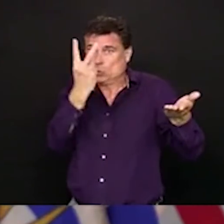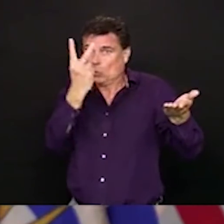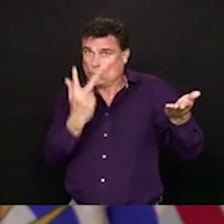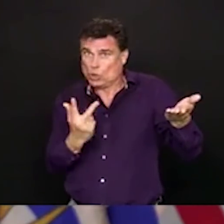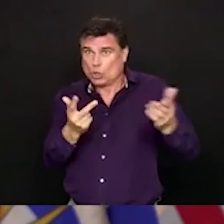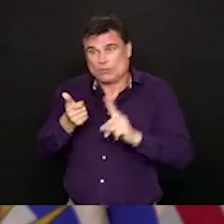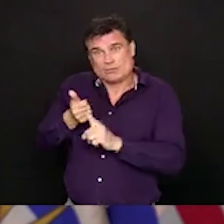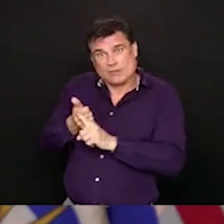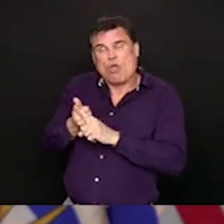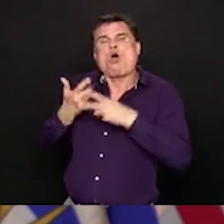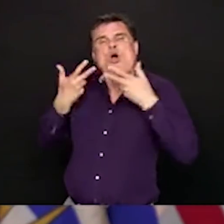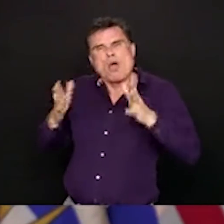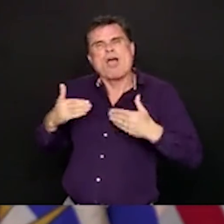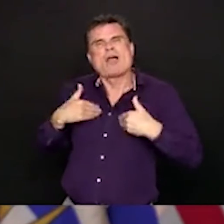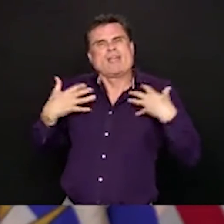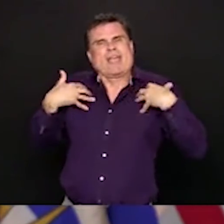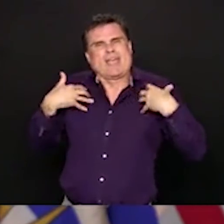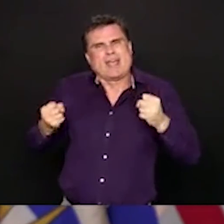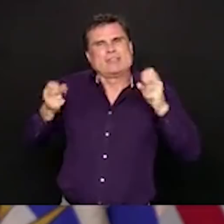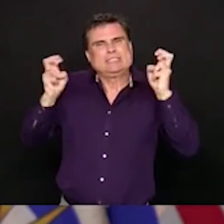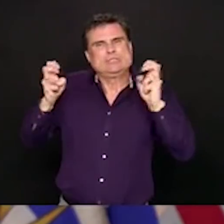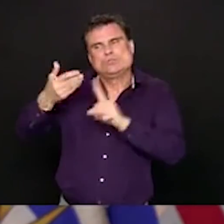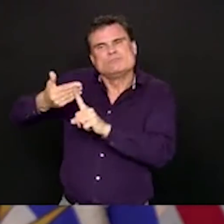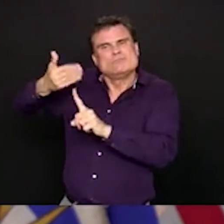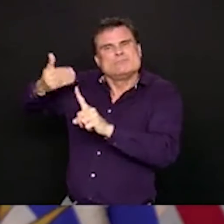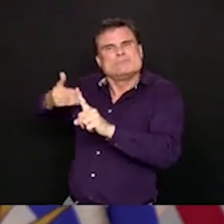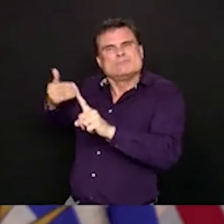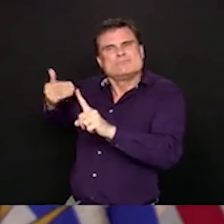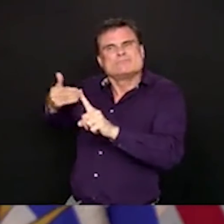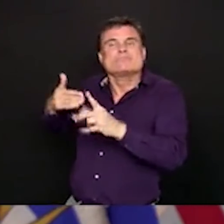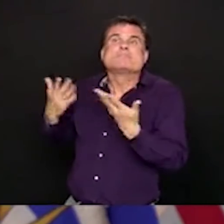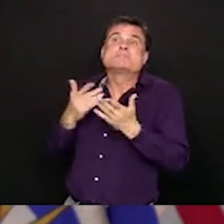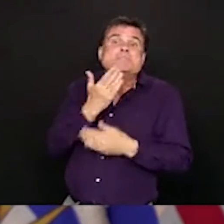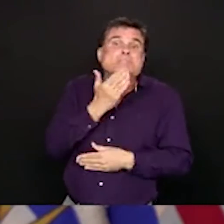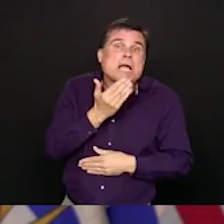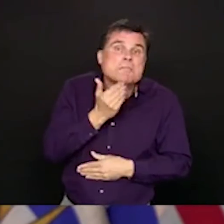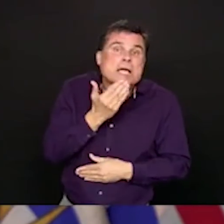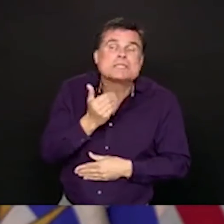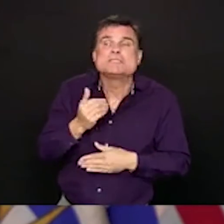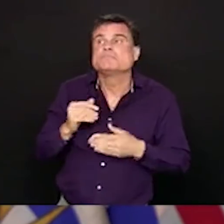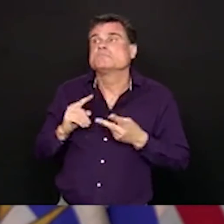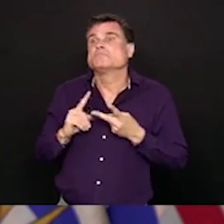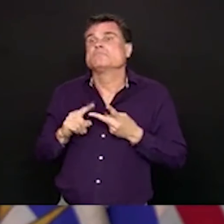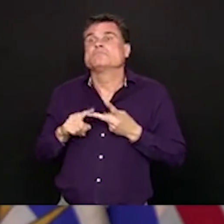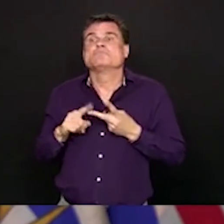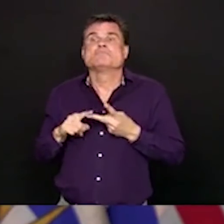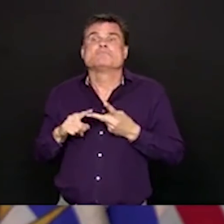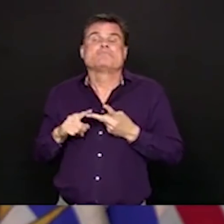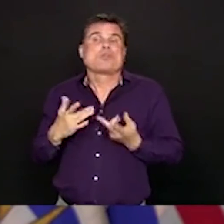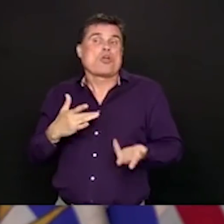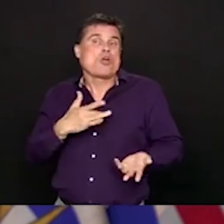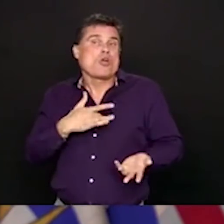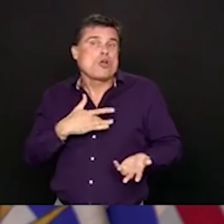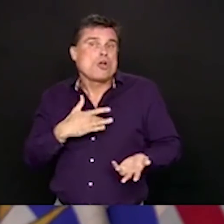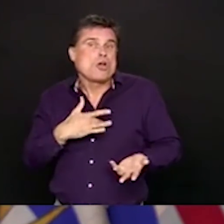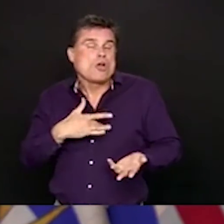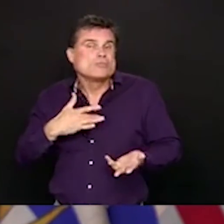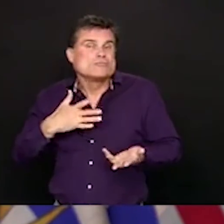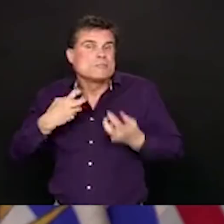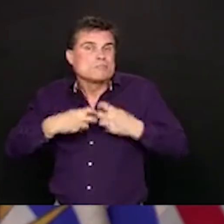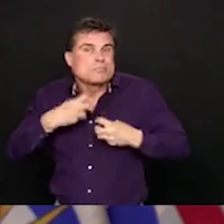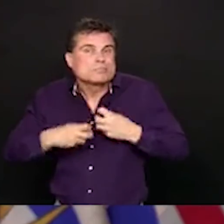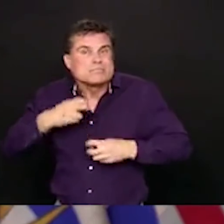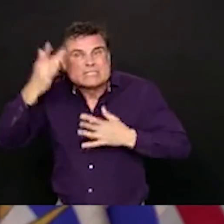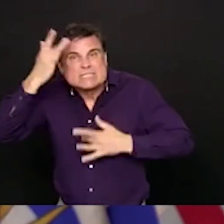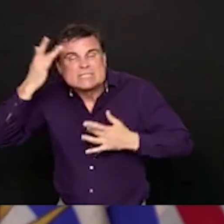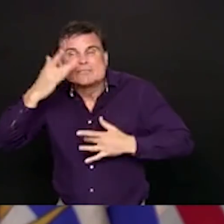of them, heart disease like hypertension being quite high. I think it was about 1/3. And I can present some of this